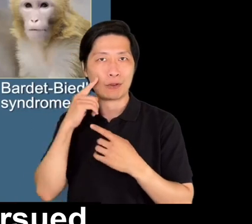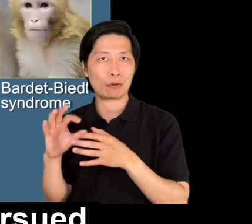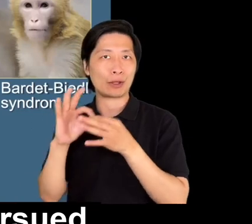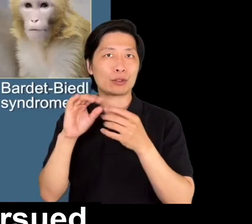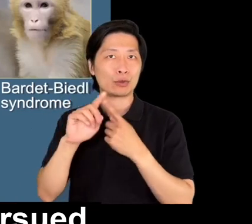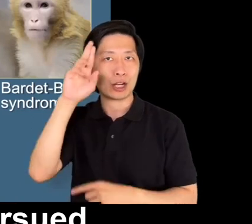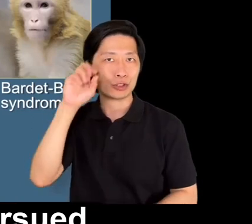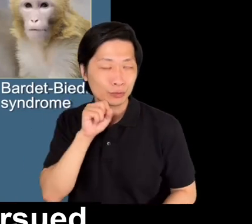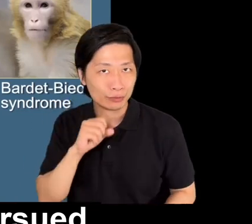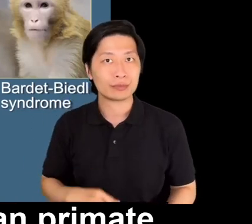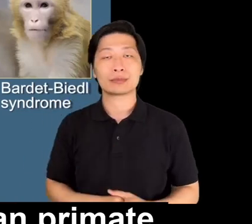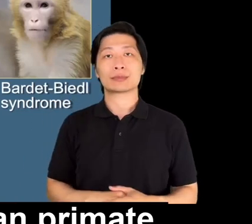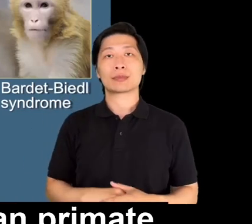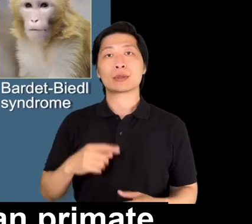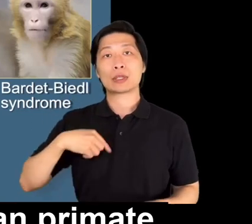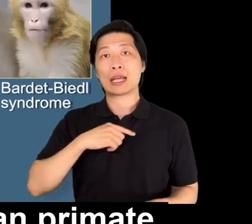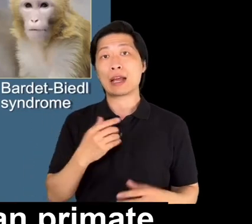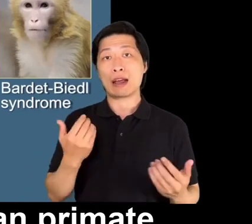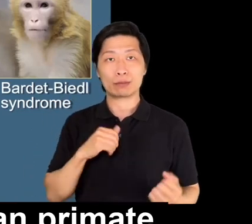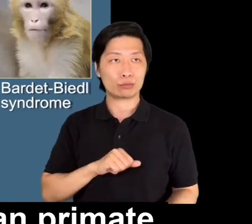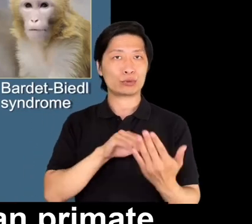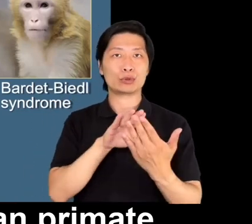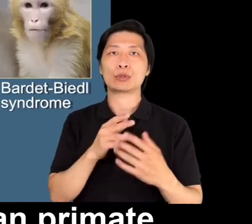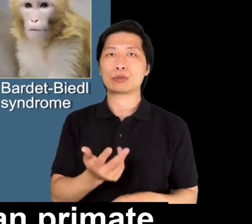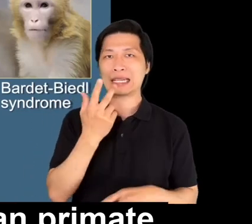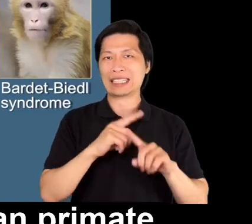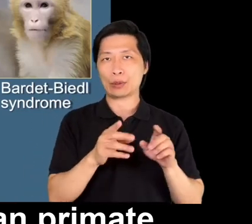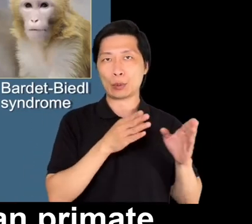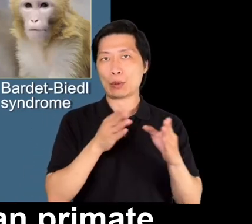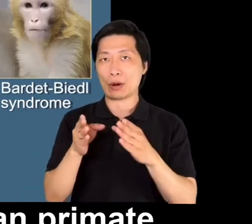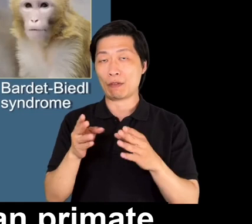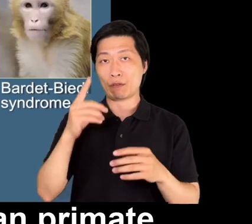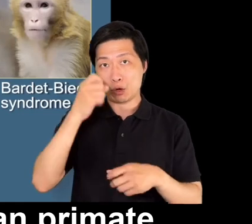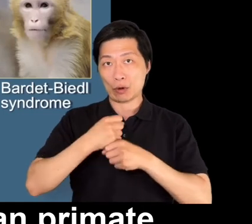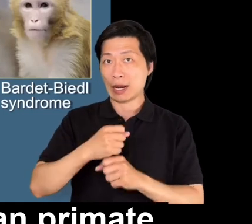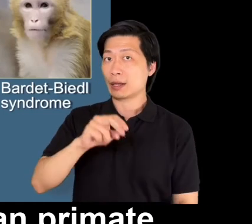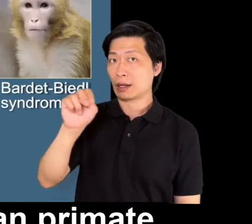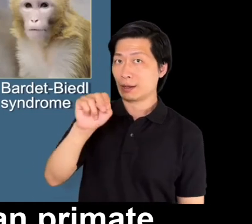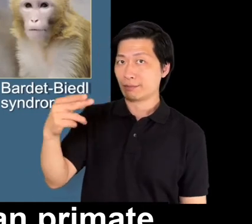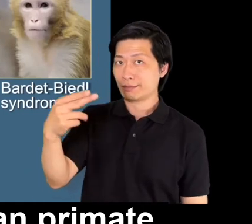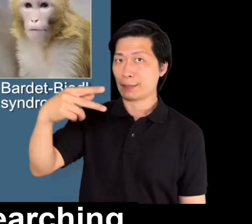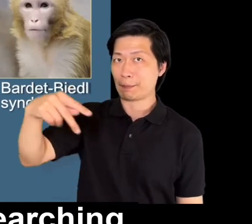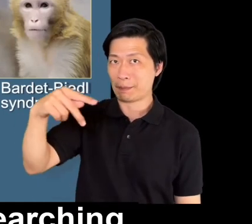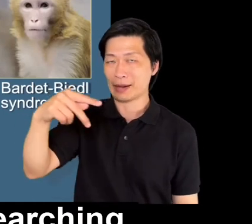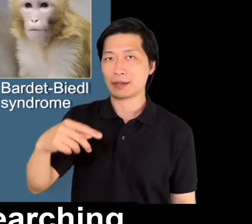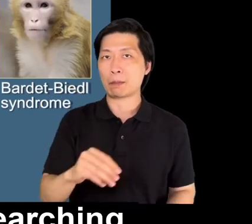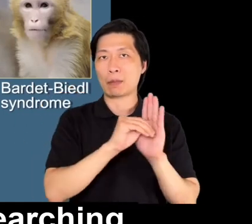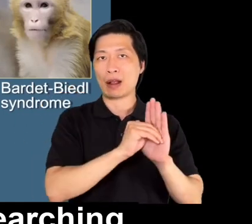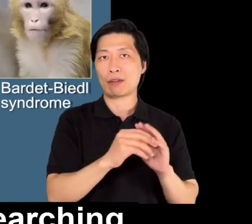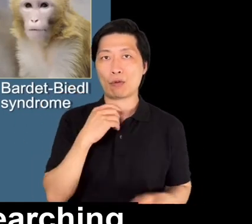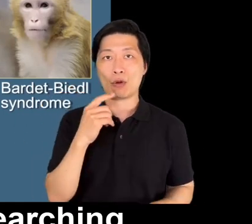-human primate models of retinal disease. One of them is searching for naturally occurring spontaneous models.